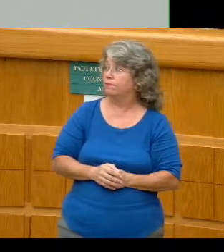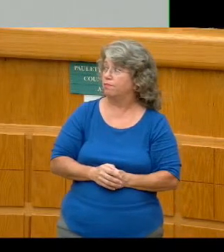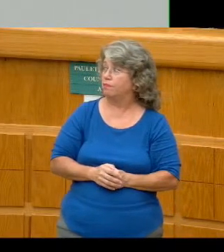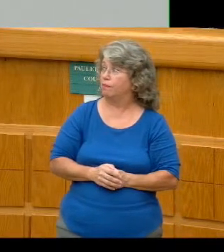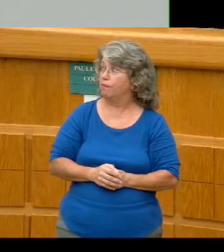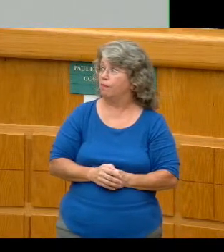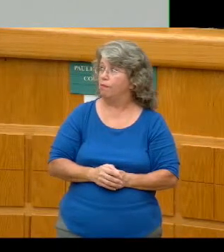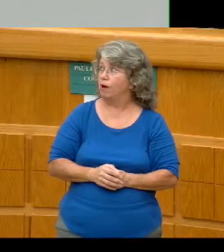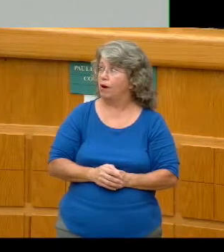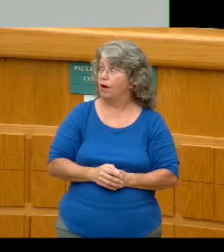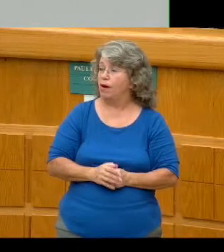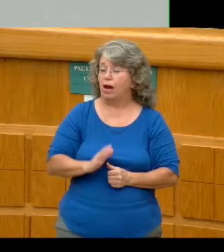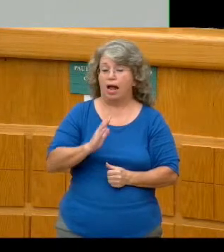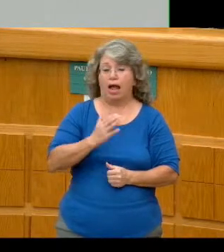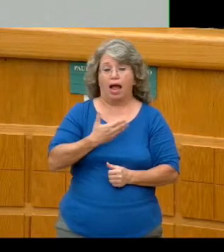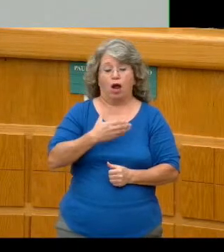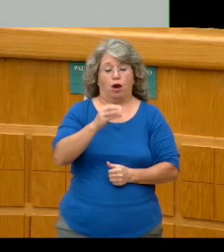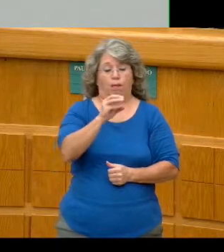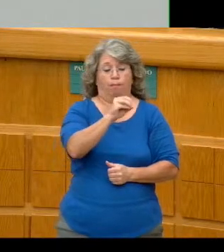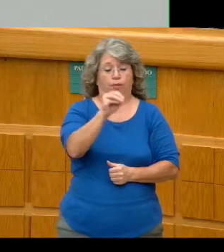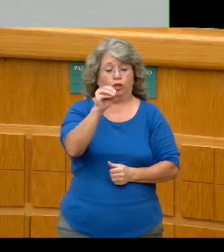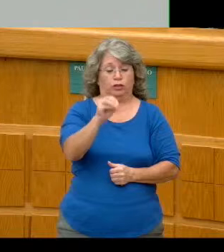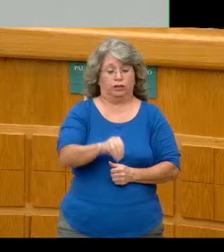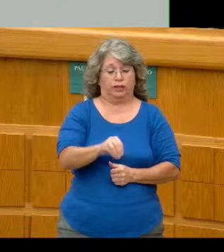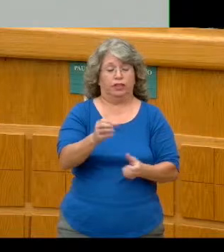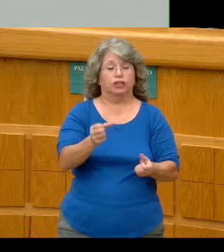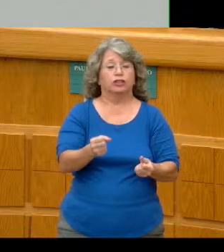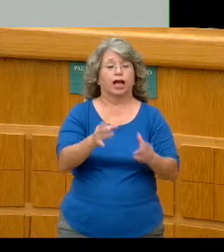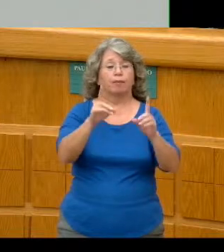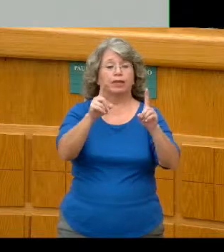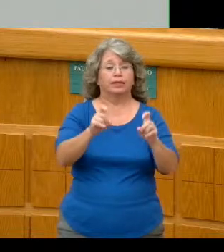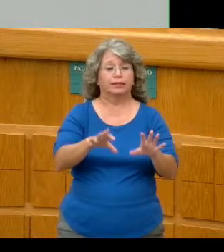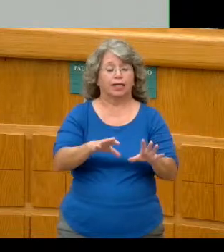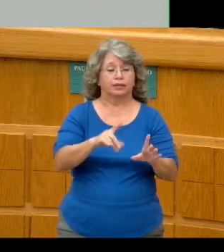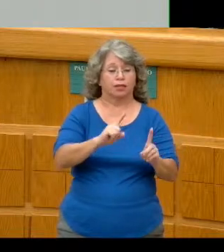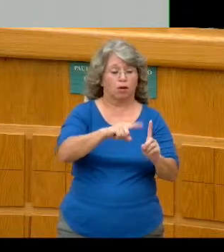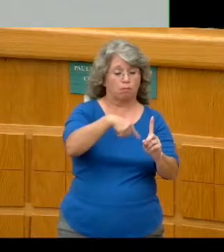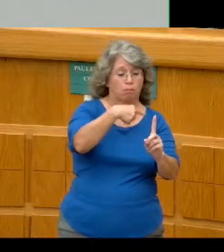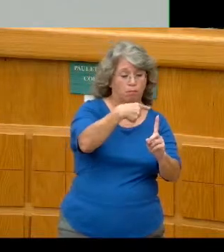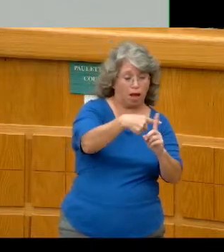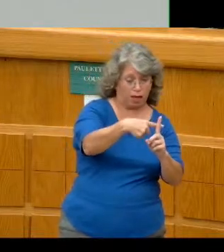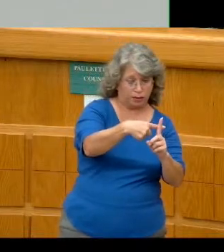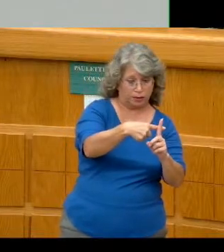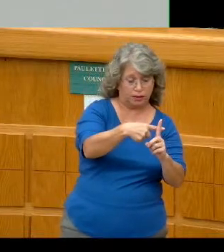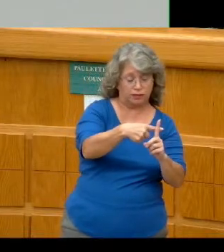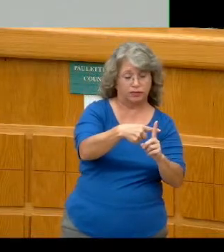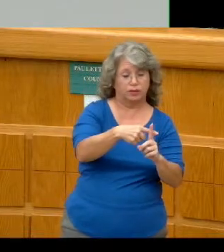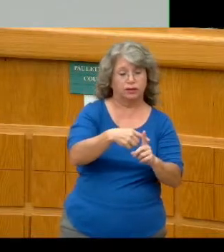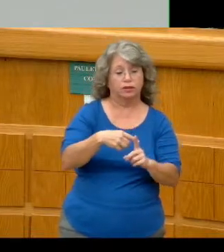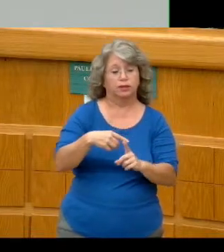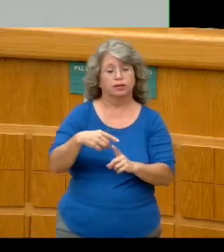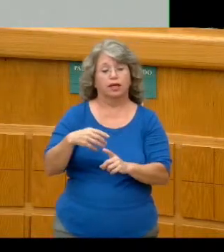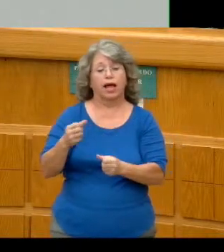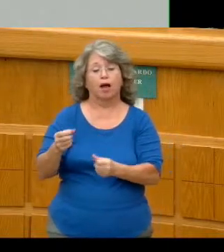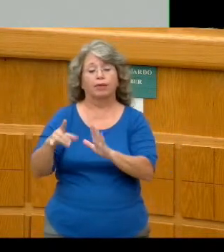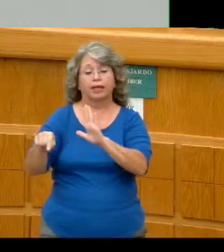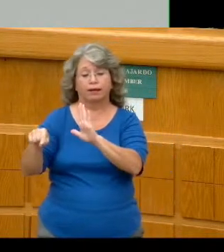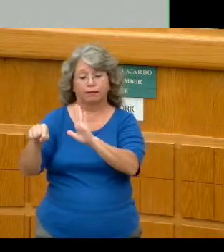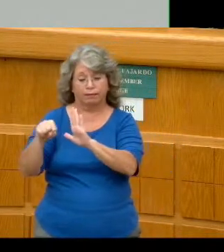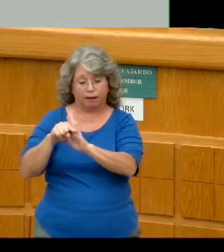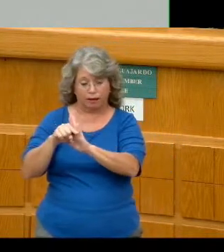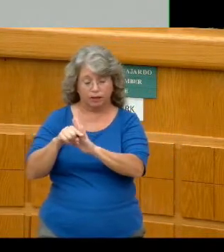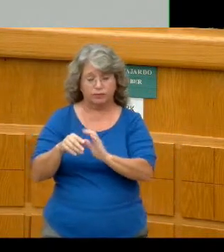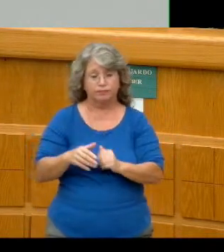our percent positive tests, if you look at over the whole scale of the pandemic, how many tests have come back positive for all of